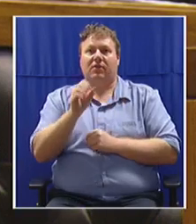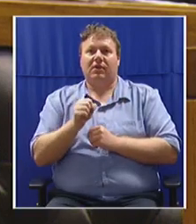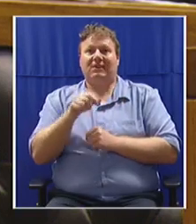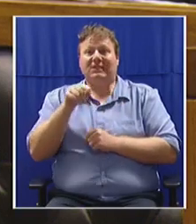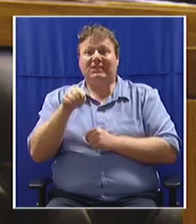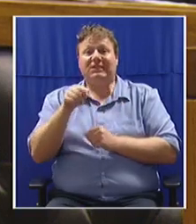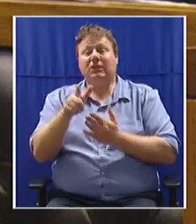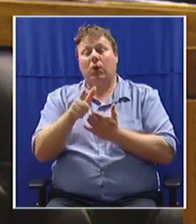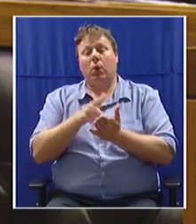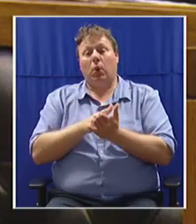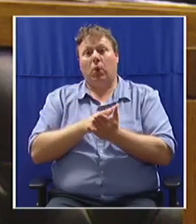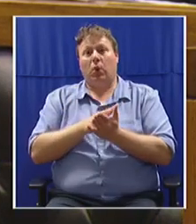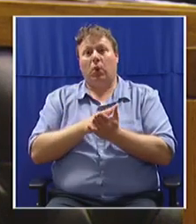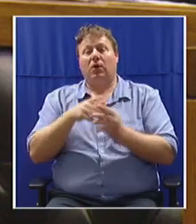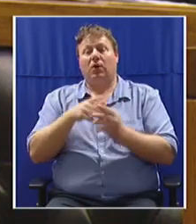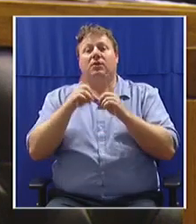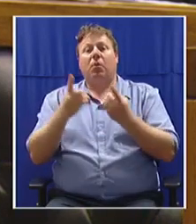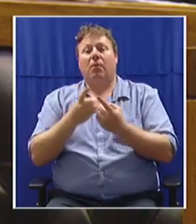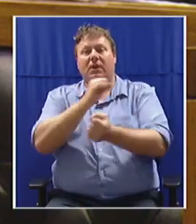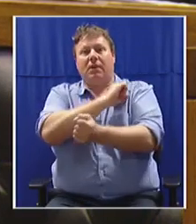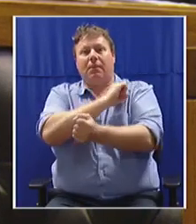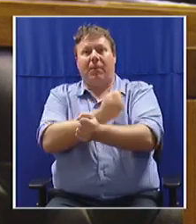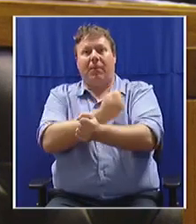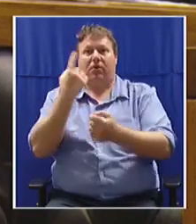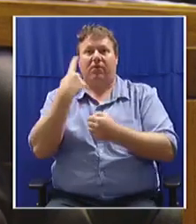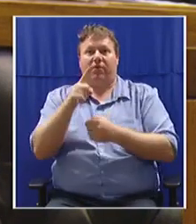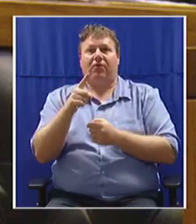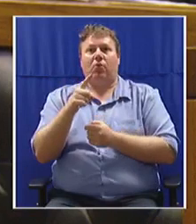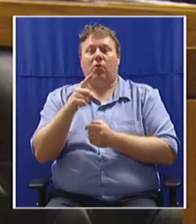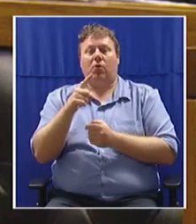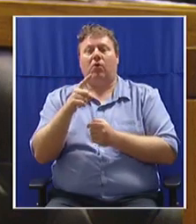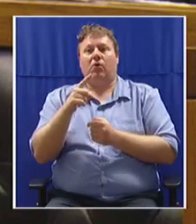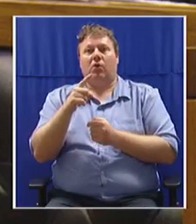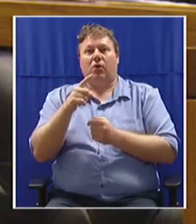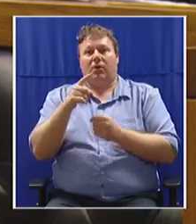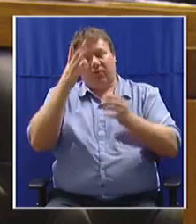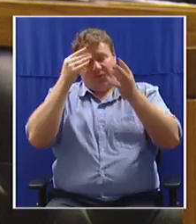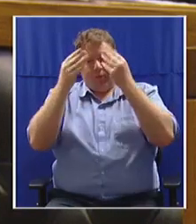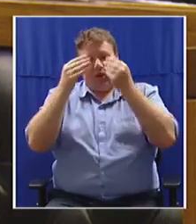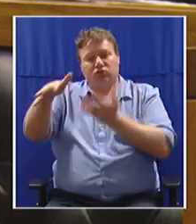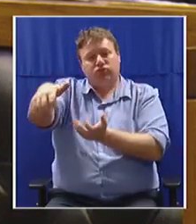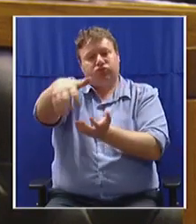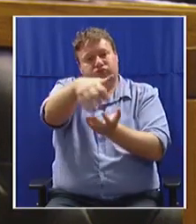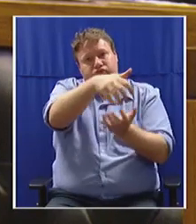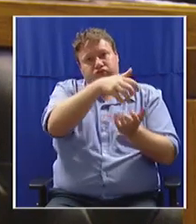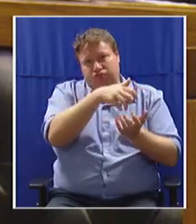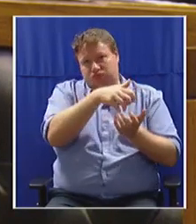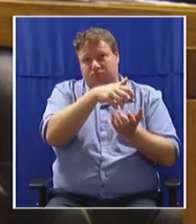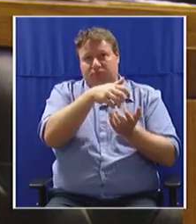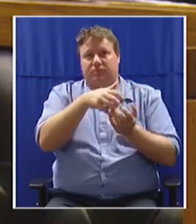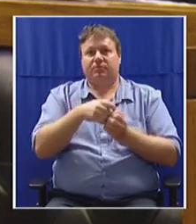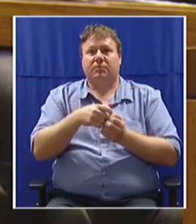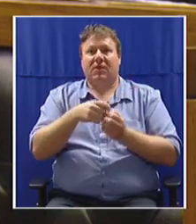empower such department to gather departmental intelligence and to evaluate, correlate,